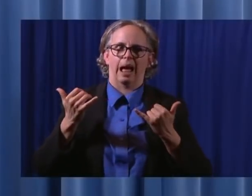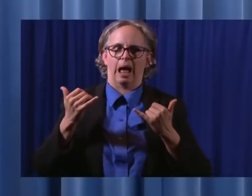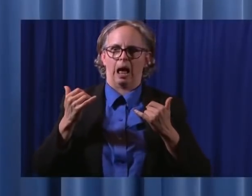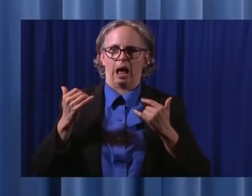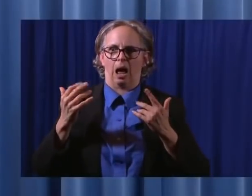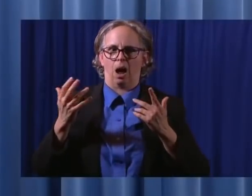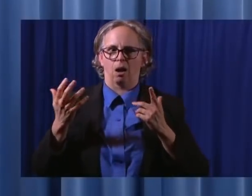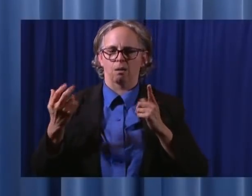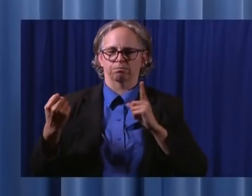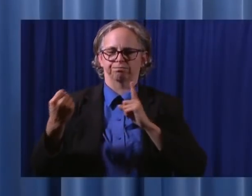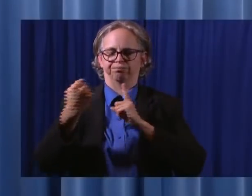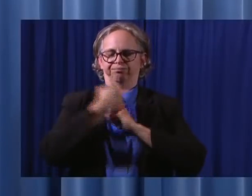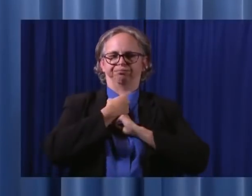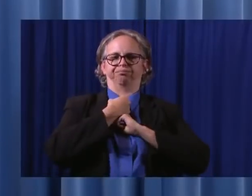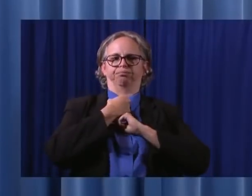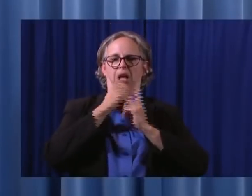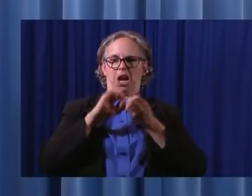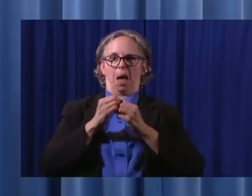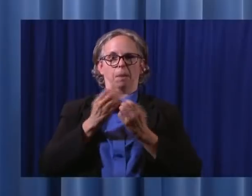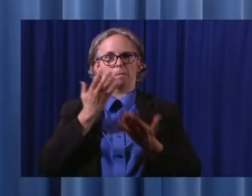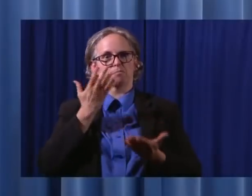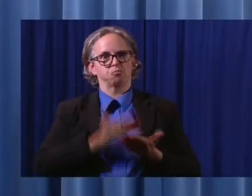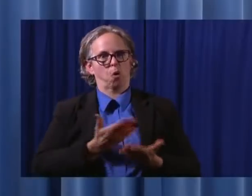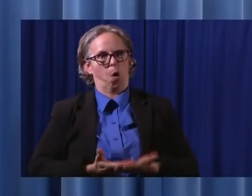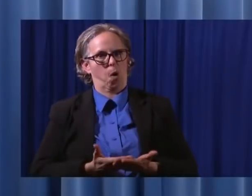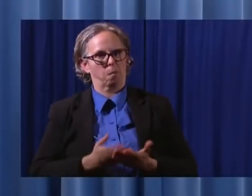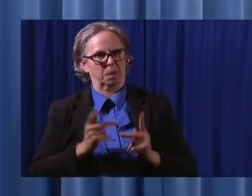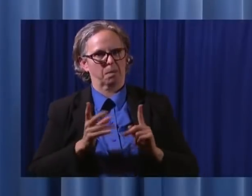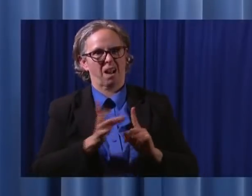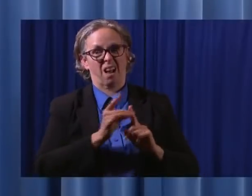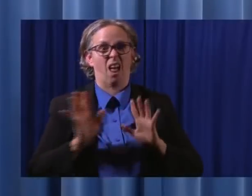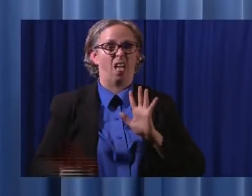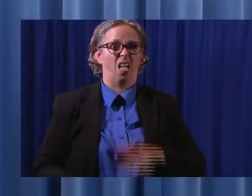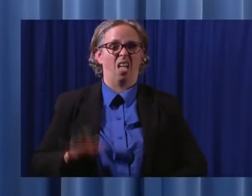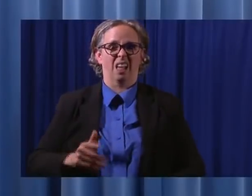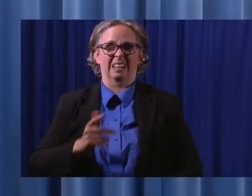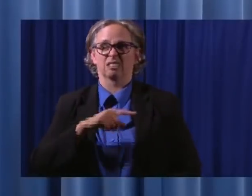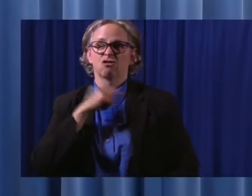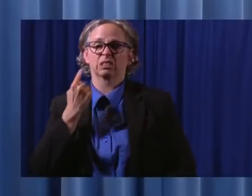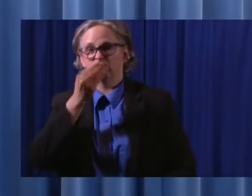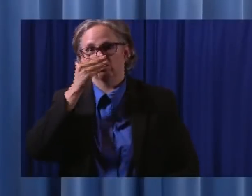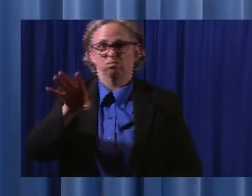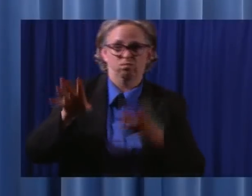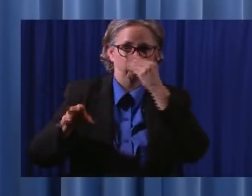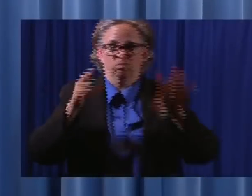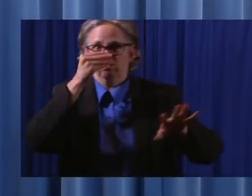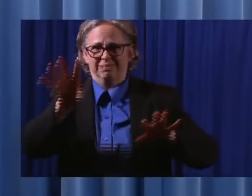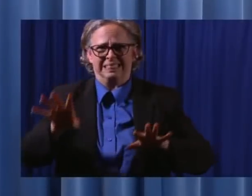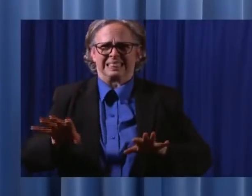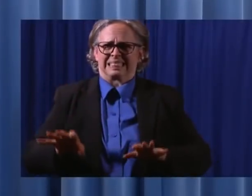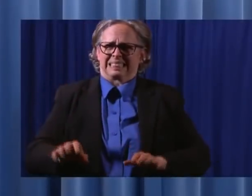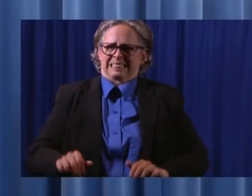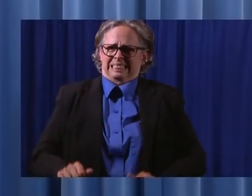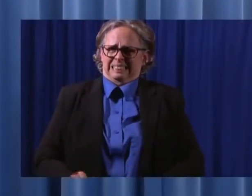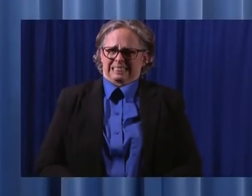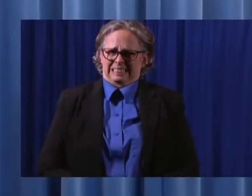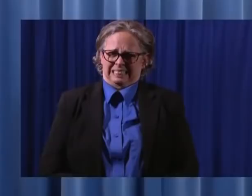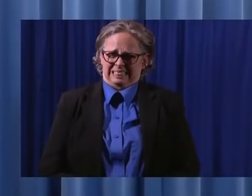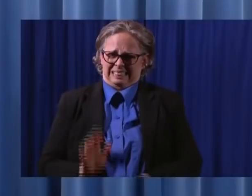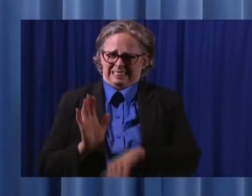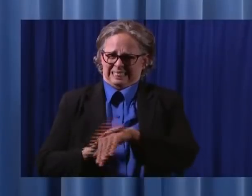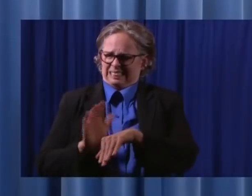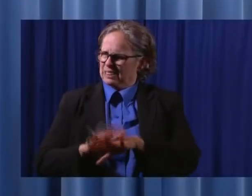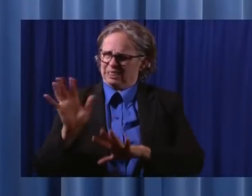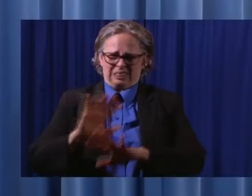numbers. So now's the time to get serious about it. Now's the time, you know, if we want to be able to do things later, we've